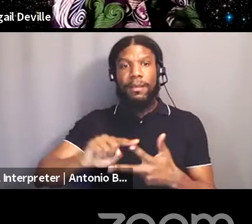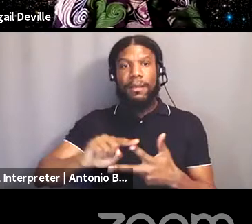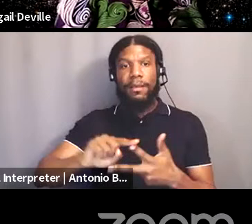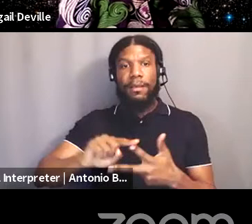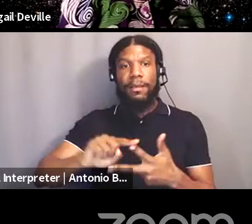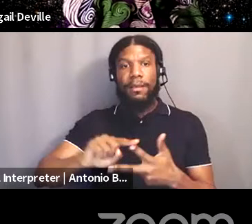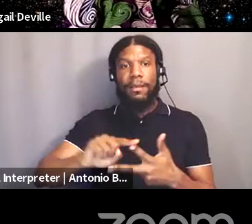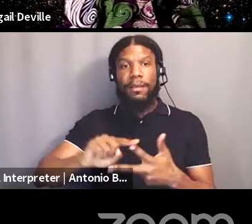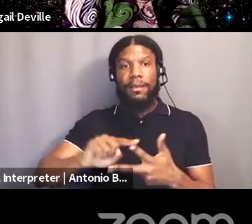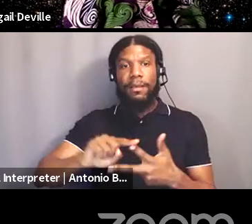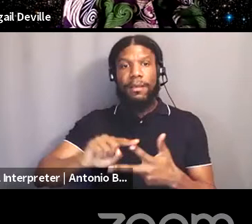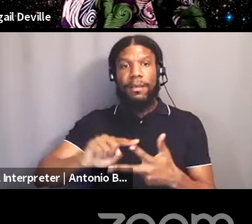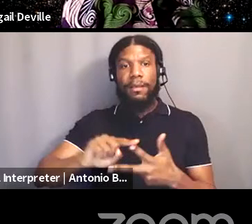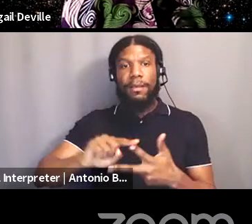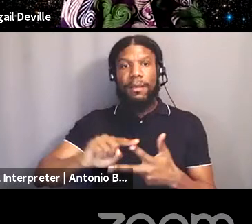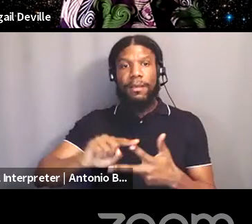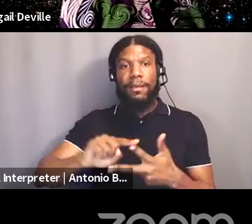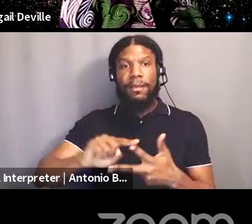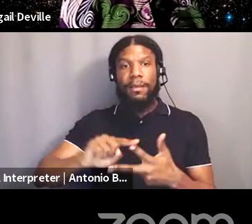about